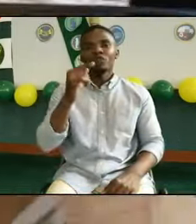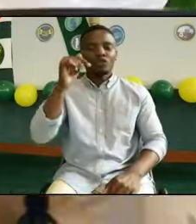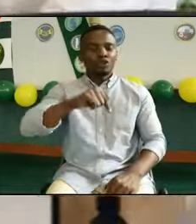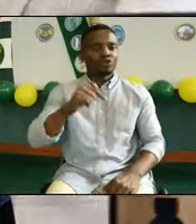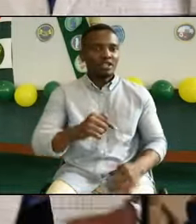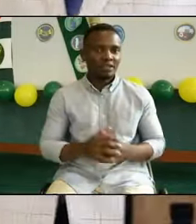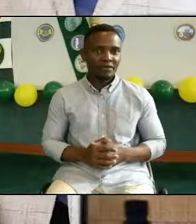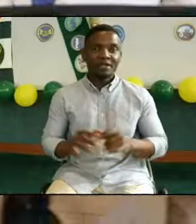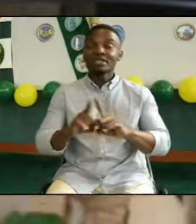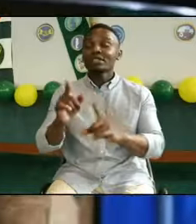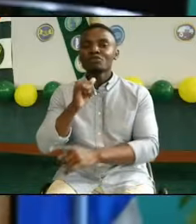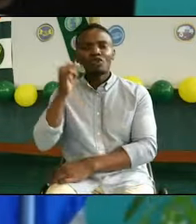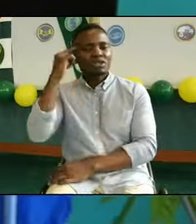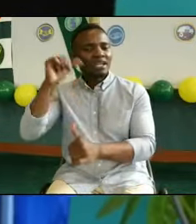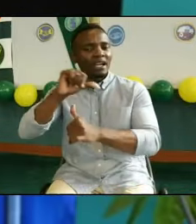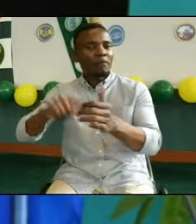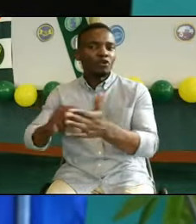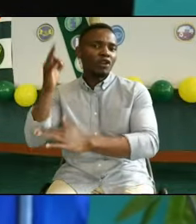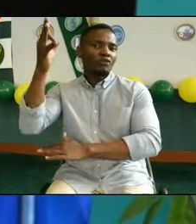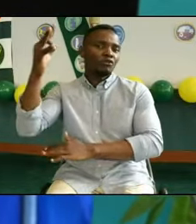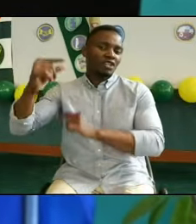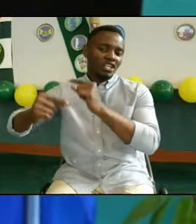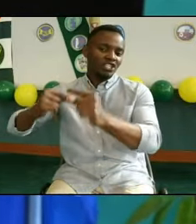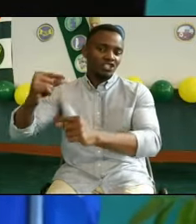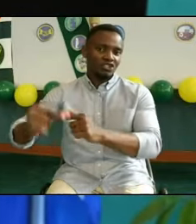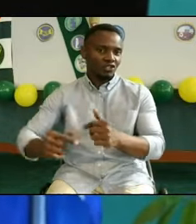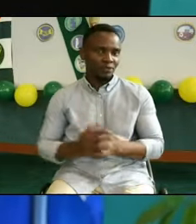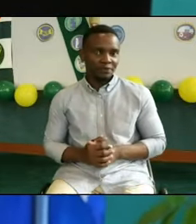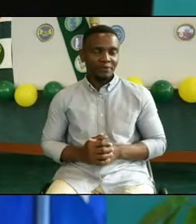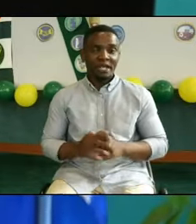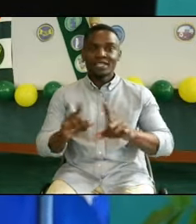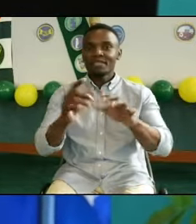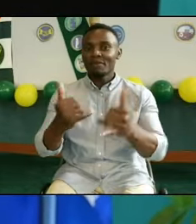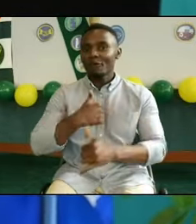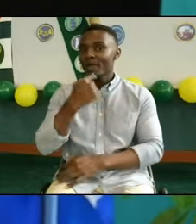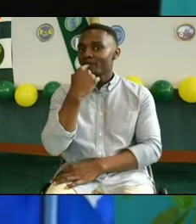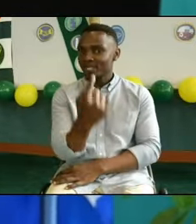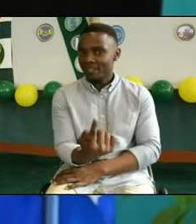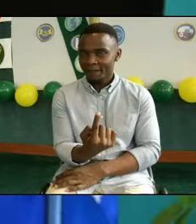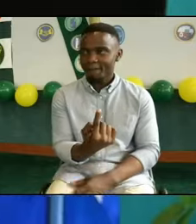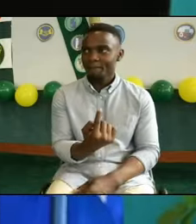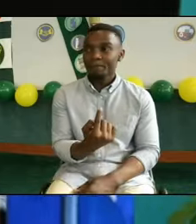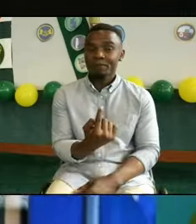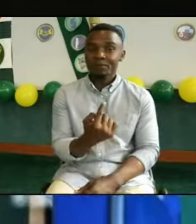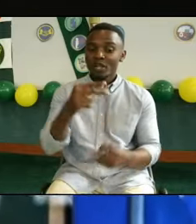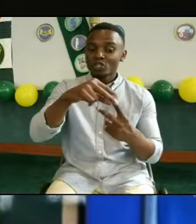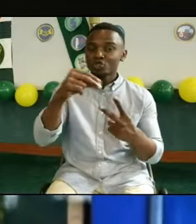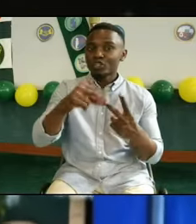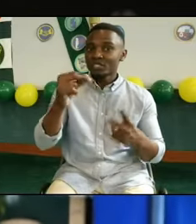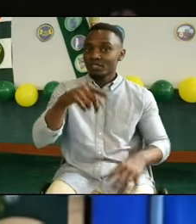third, fourth generation that will come after us. And I am telling you once again, your